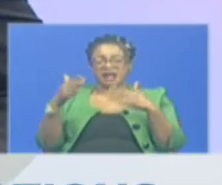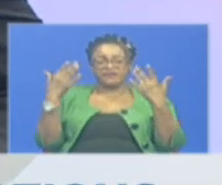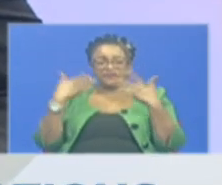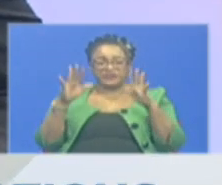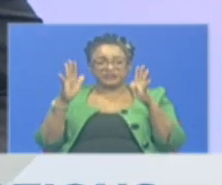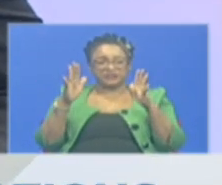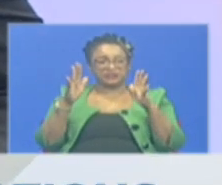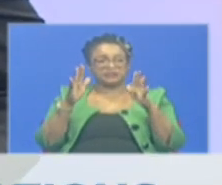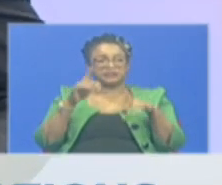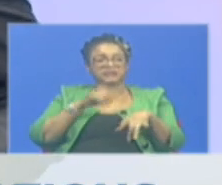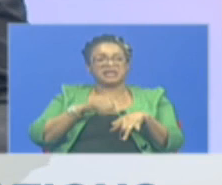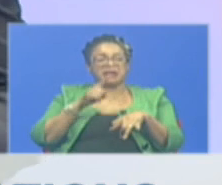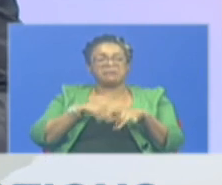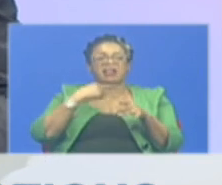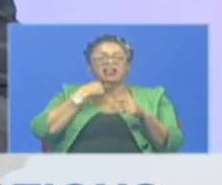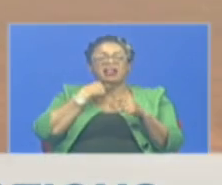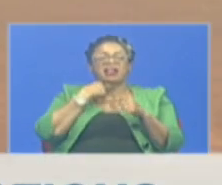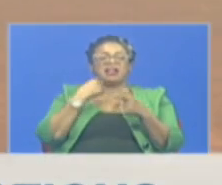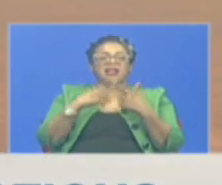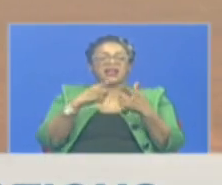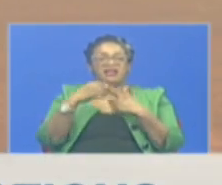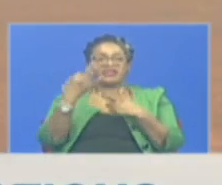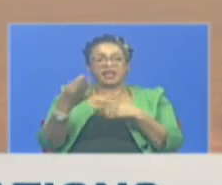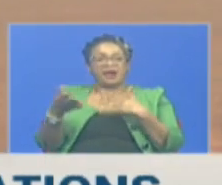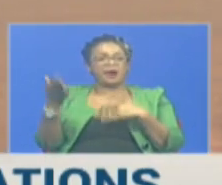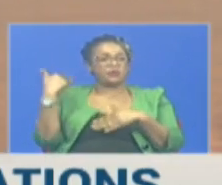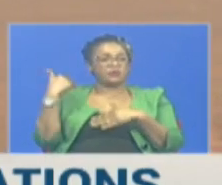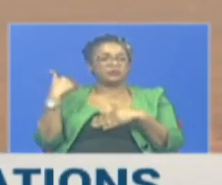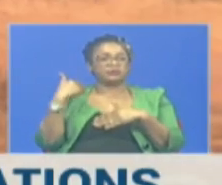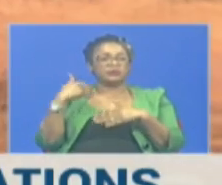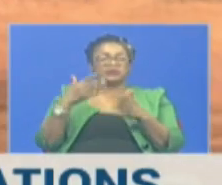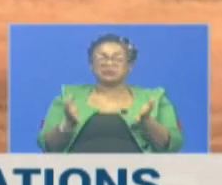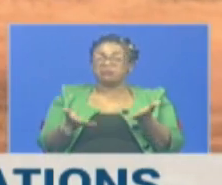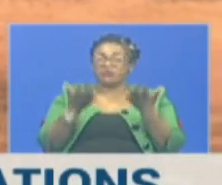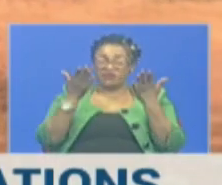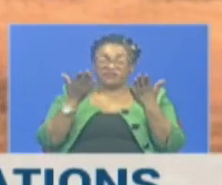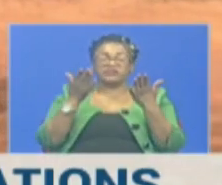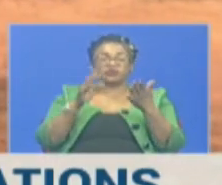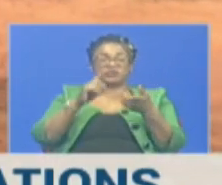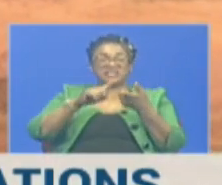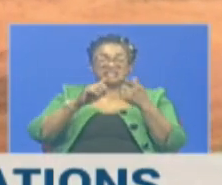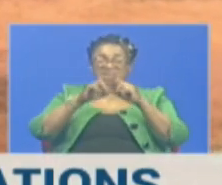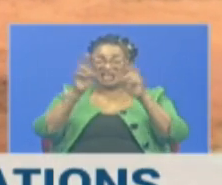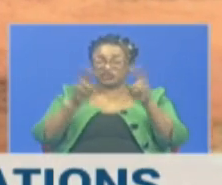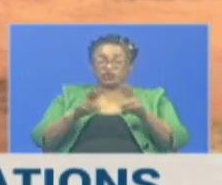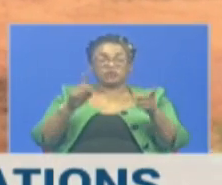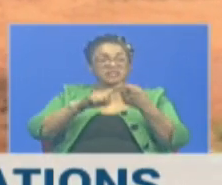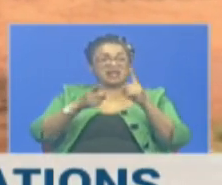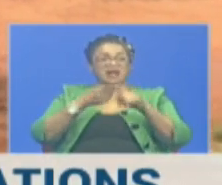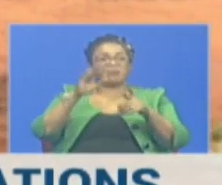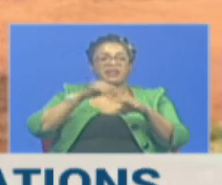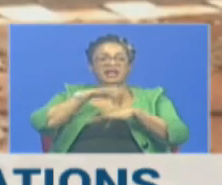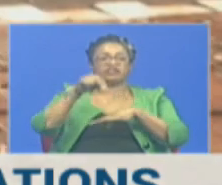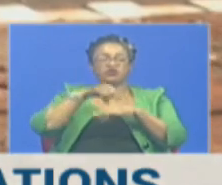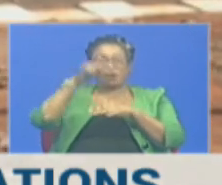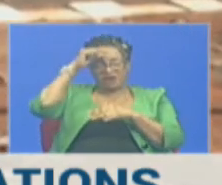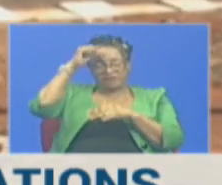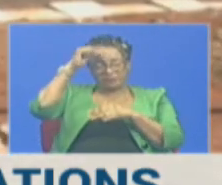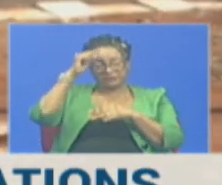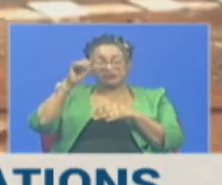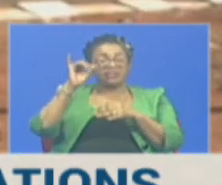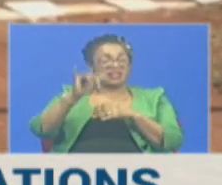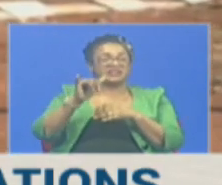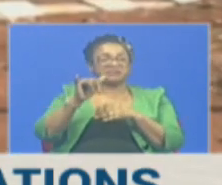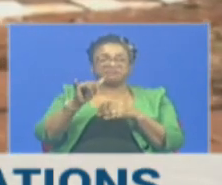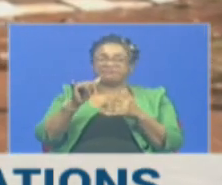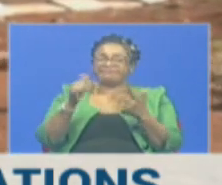stalled 3 years ago. The planned upgrading of the stadium to international standards by the national government is still a mirage, with